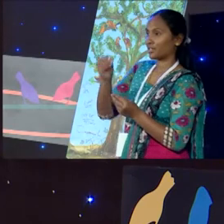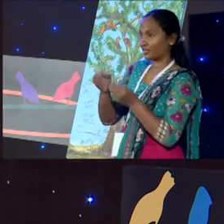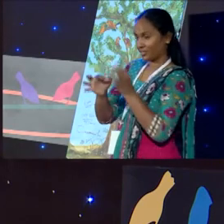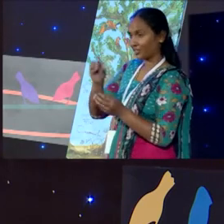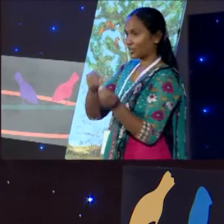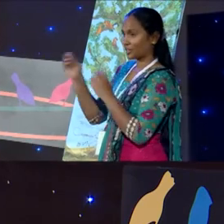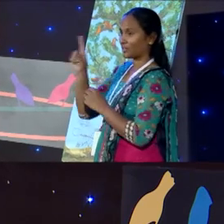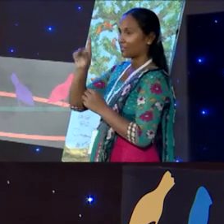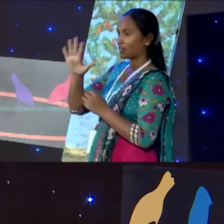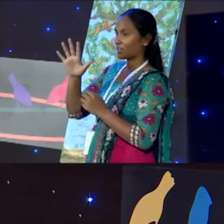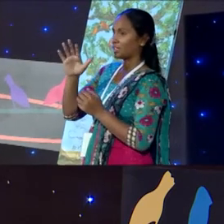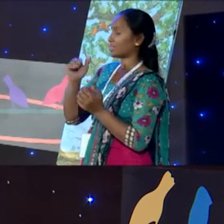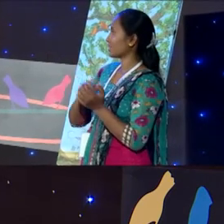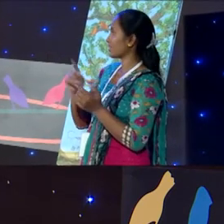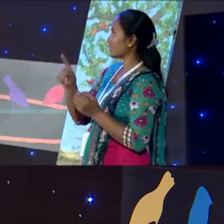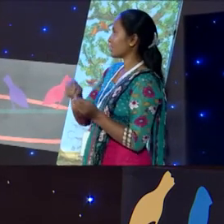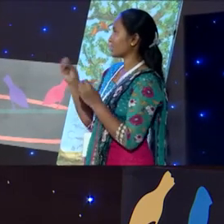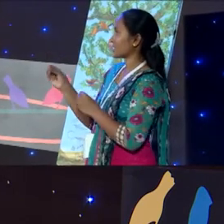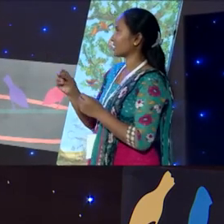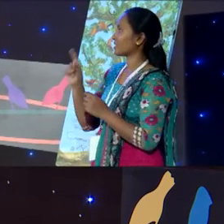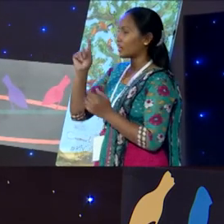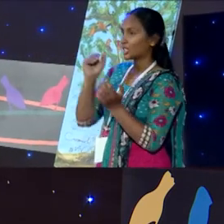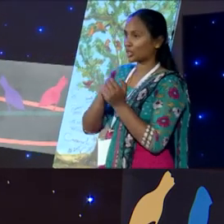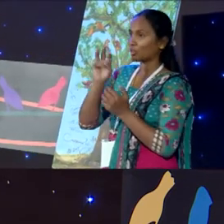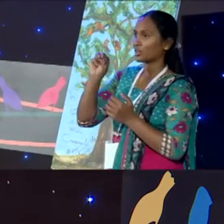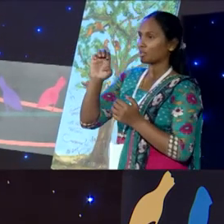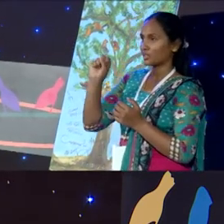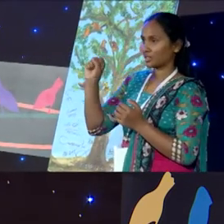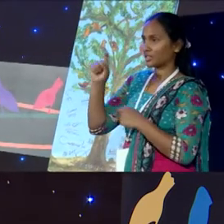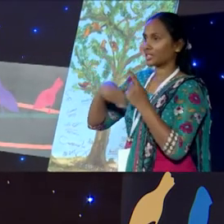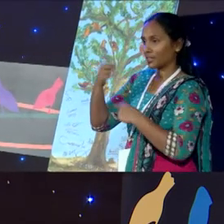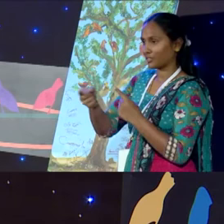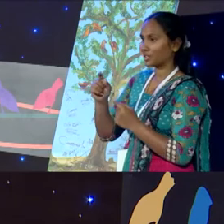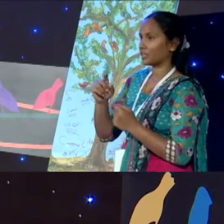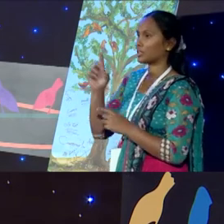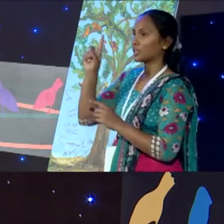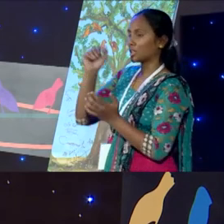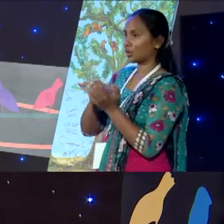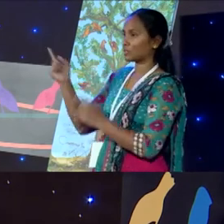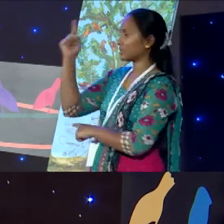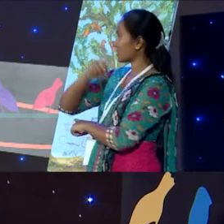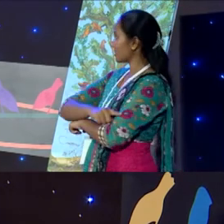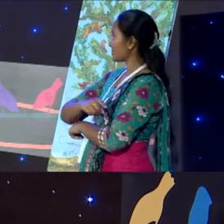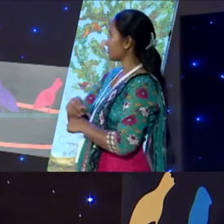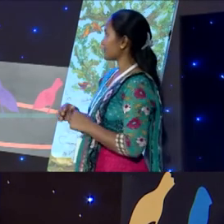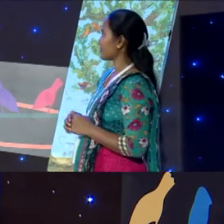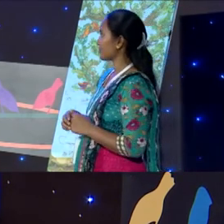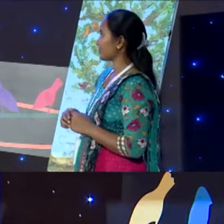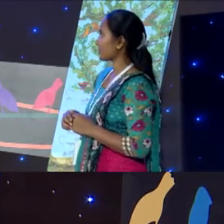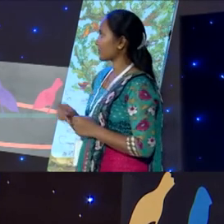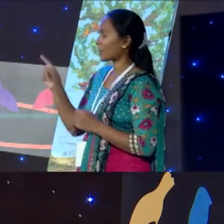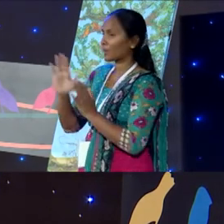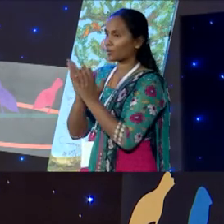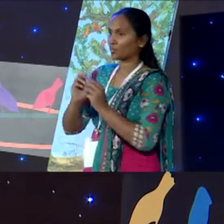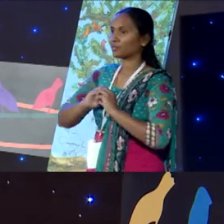to send you a cookie jar at your house with 1,000 messages for every day of your next 1,000 days. Do something like, I'm going to publish you in the